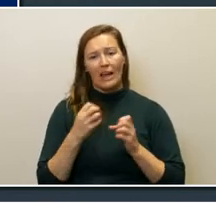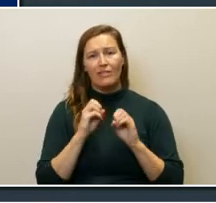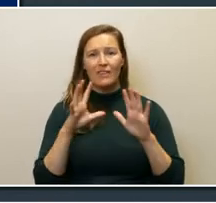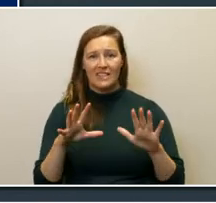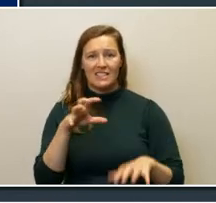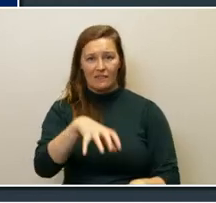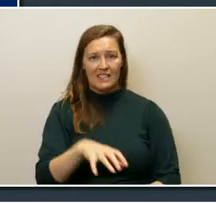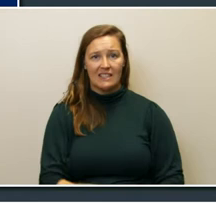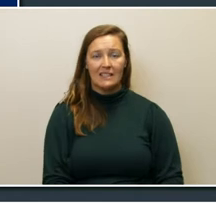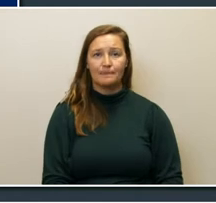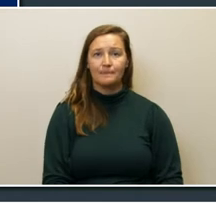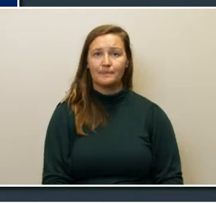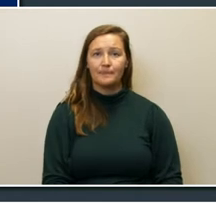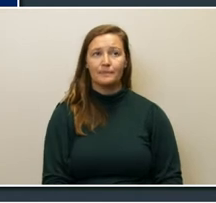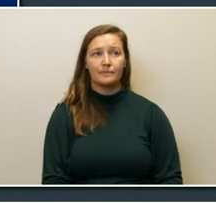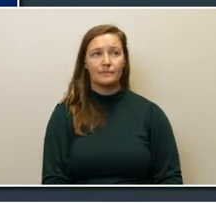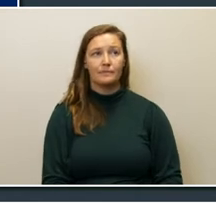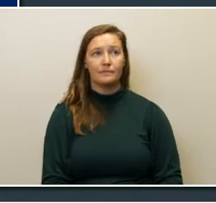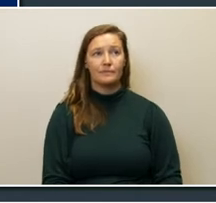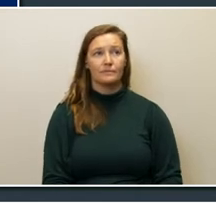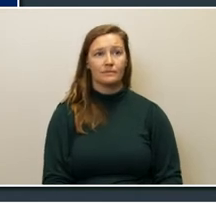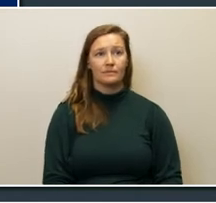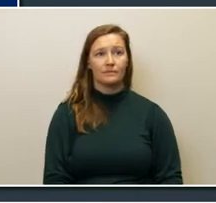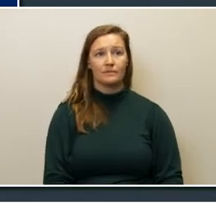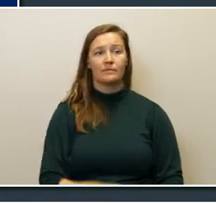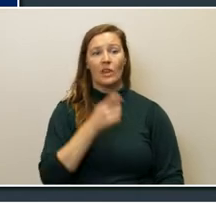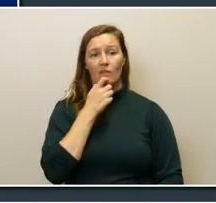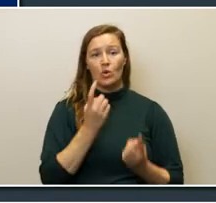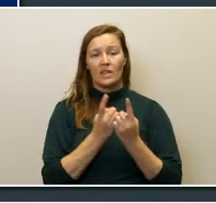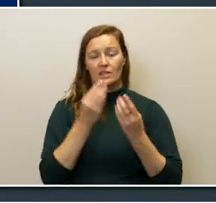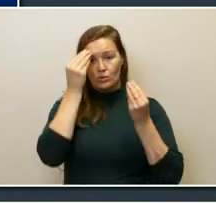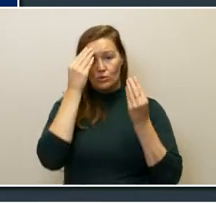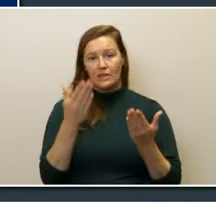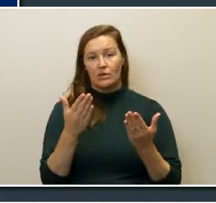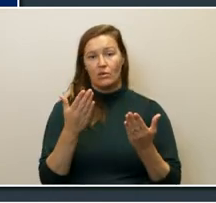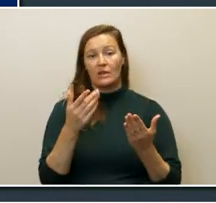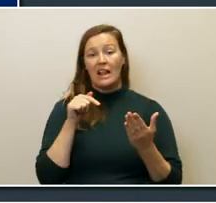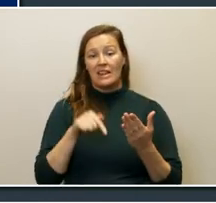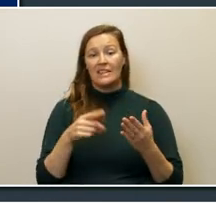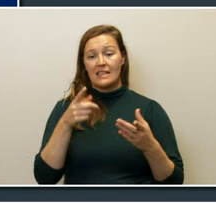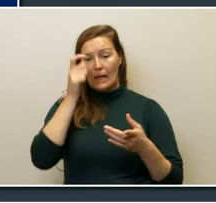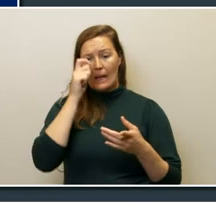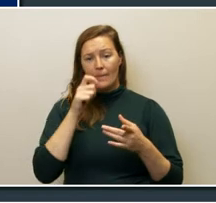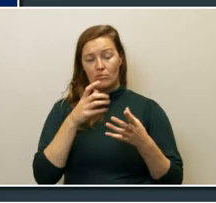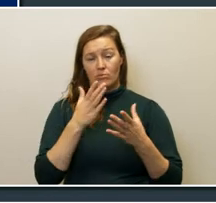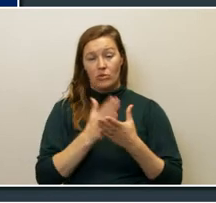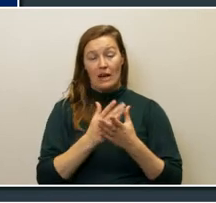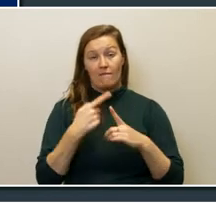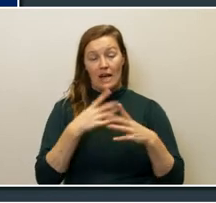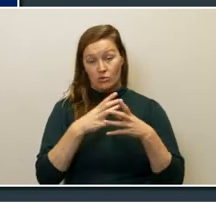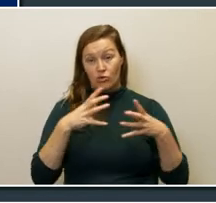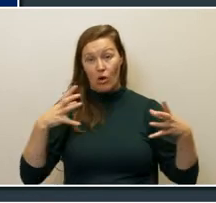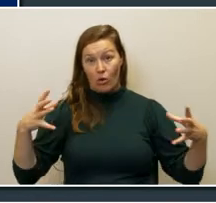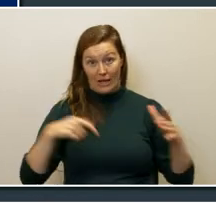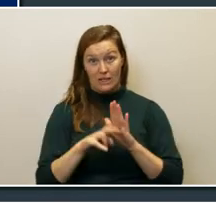facility. A couple of things just to set the scene. We're the fastest growing club in the country.